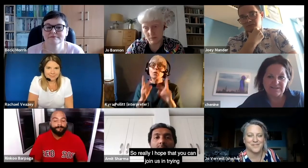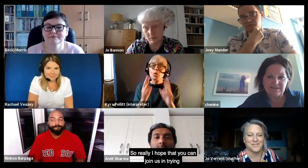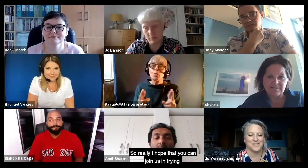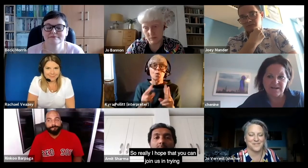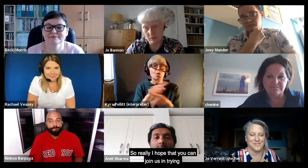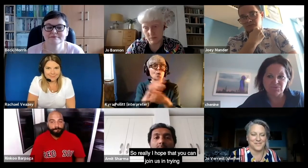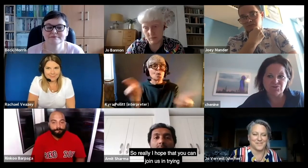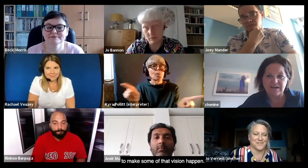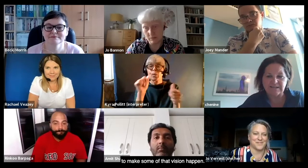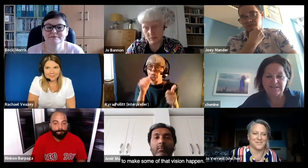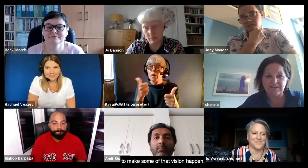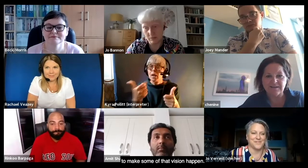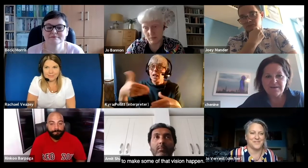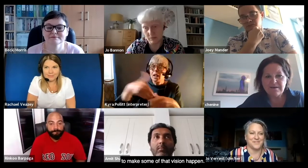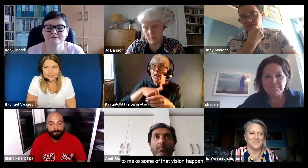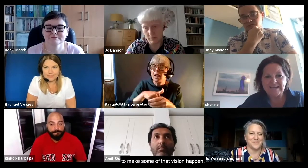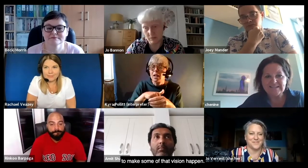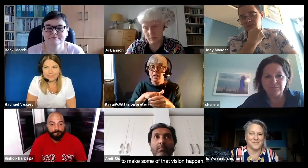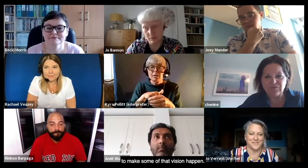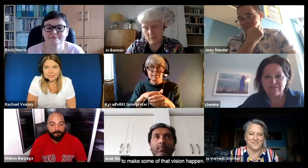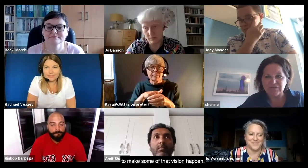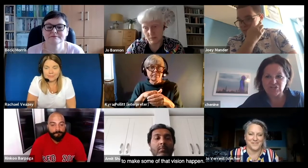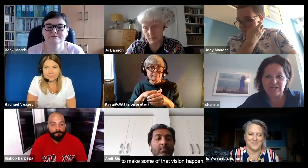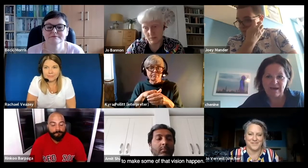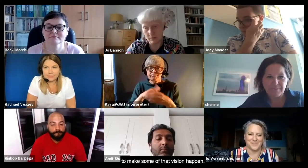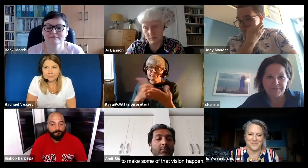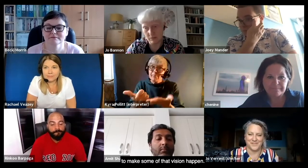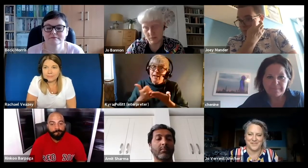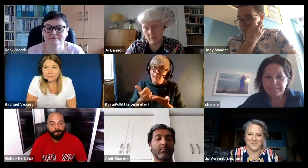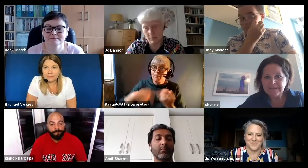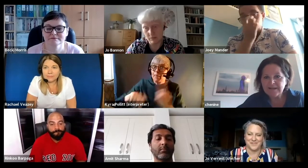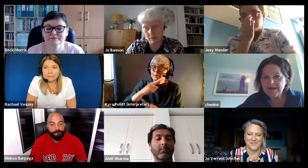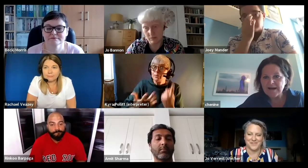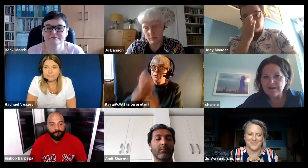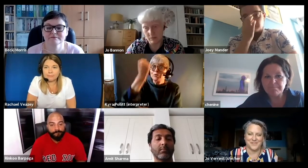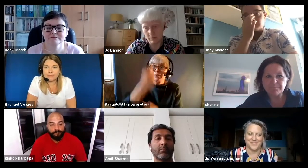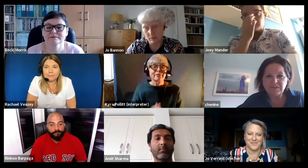us in trying to make some of that vision happen.